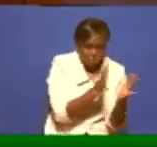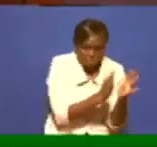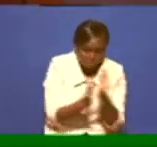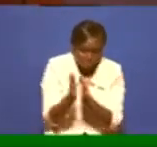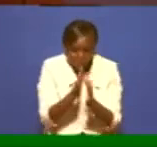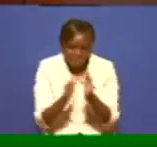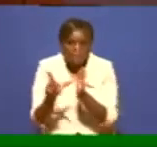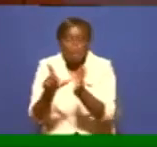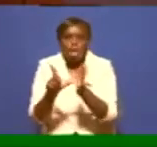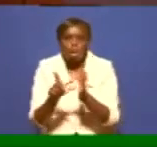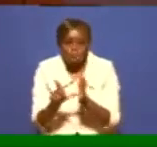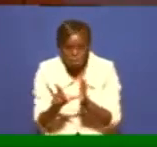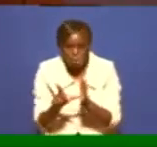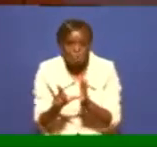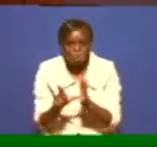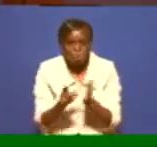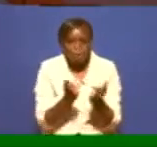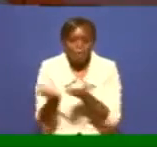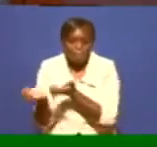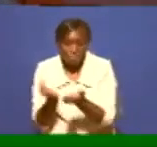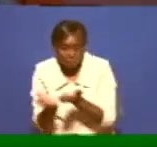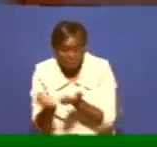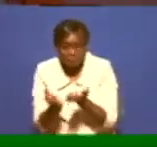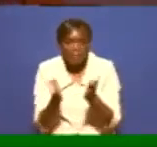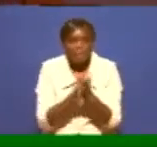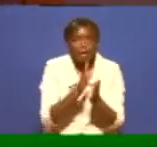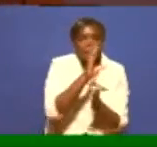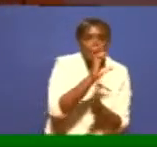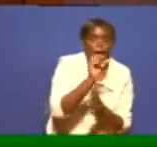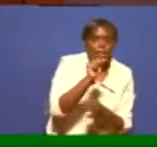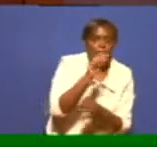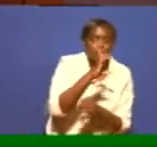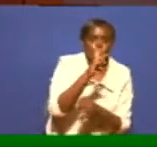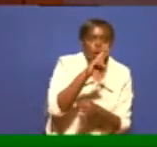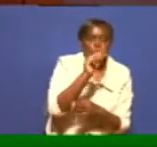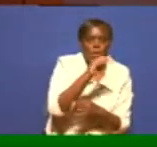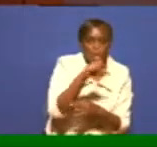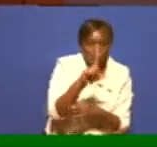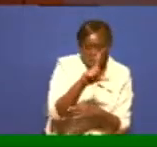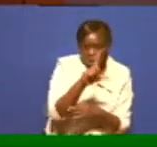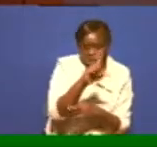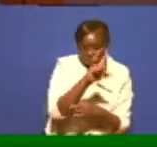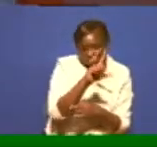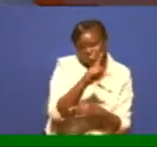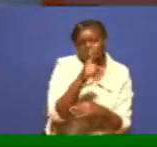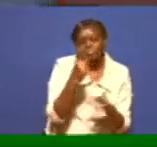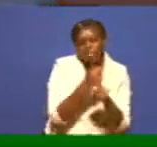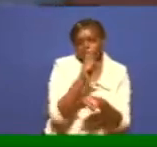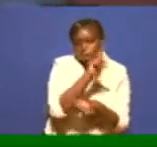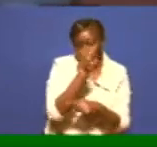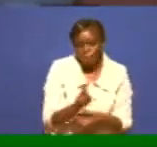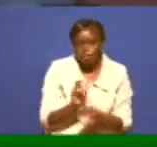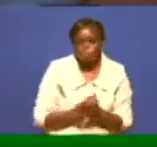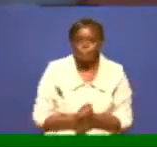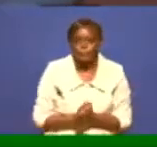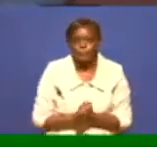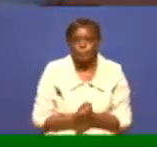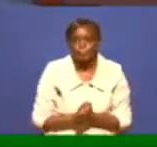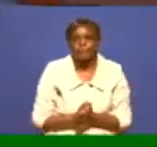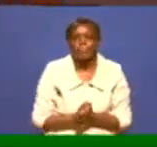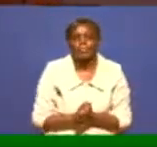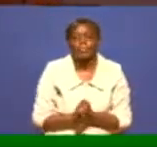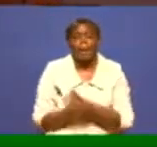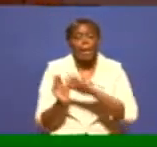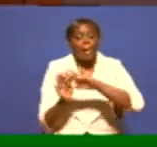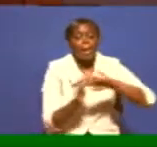loans in terms of commercial and concessional is a question for another day, not today. The other matter which is critical, Honorable Speaker, and which I